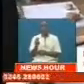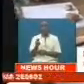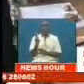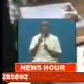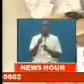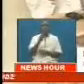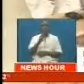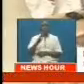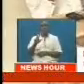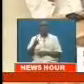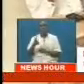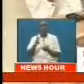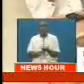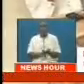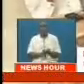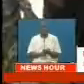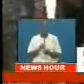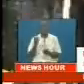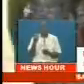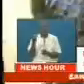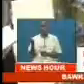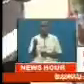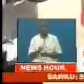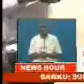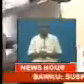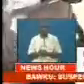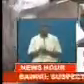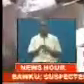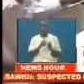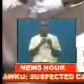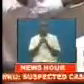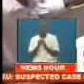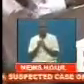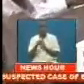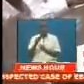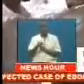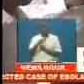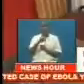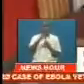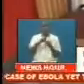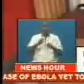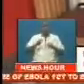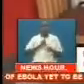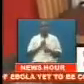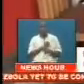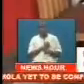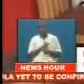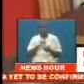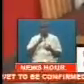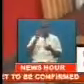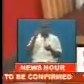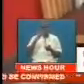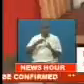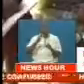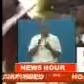only 23 had registered by Wednesday. Accompanied by the South Dai District Chief Executive, the regional minister